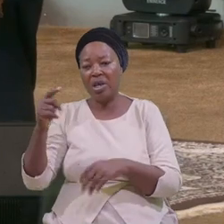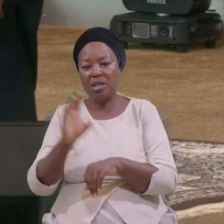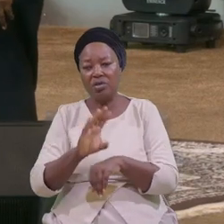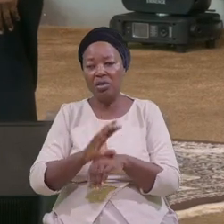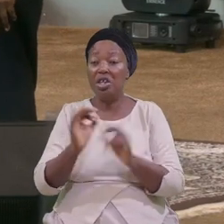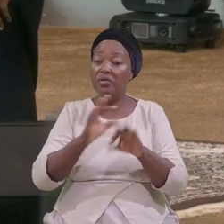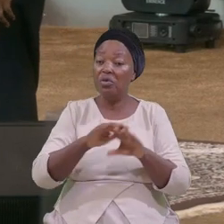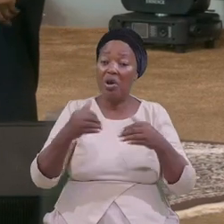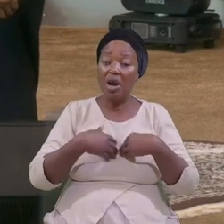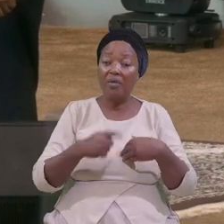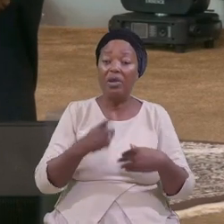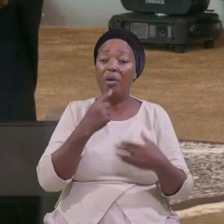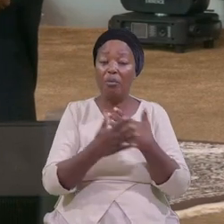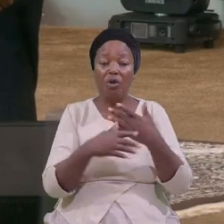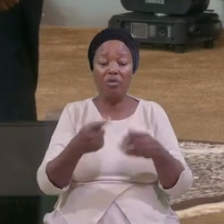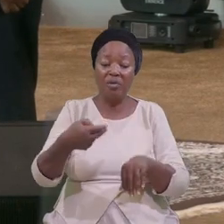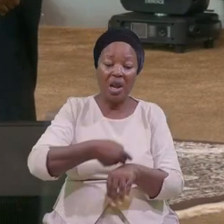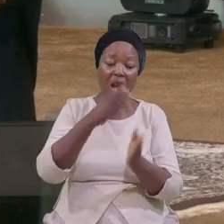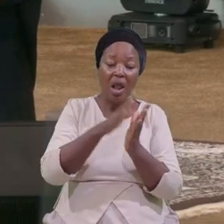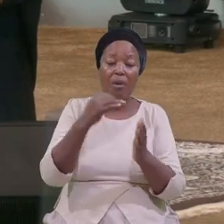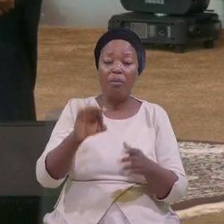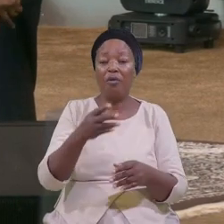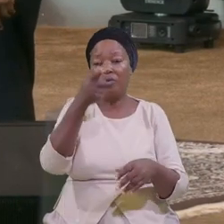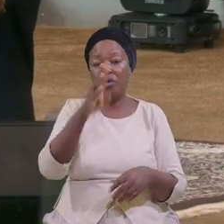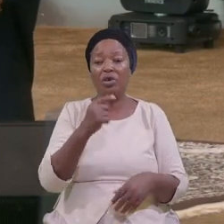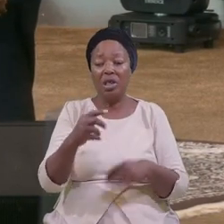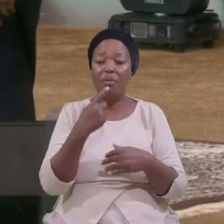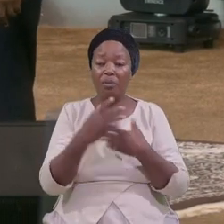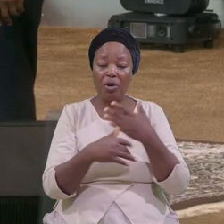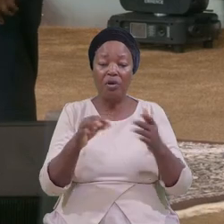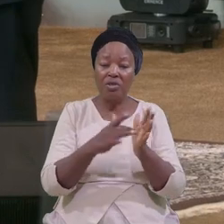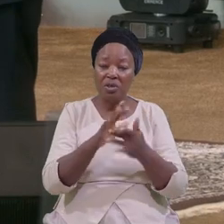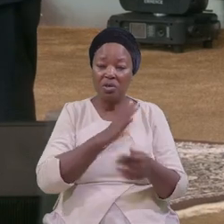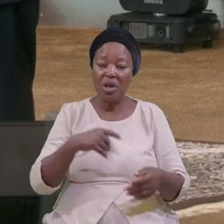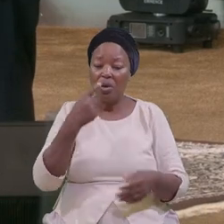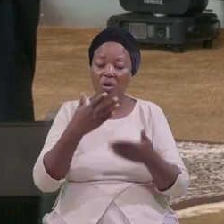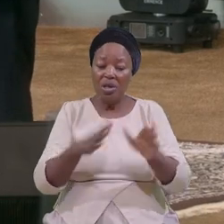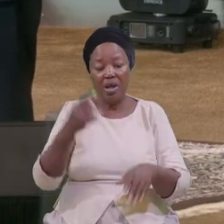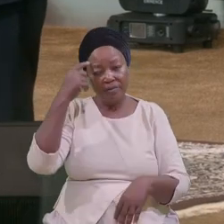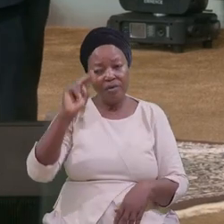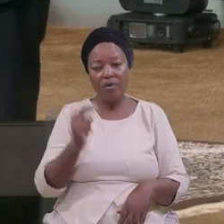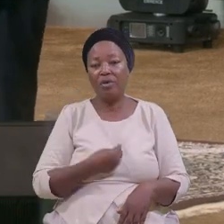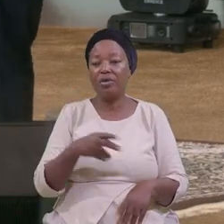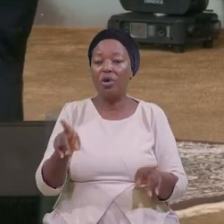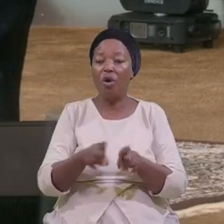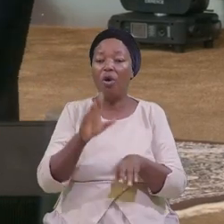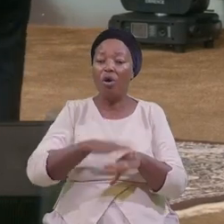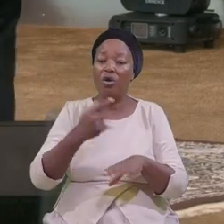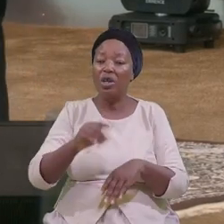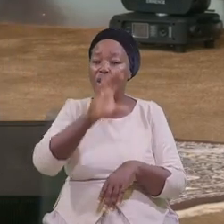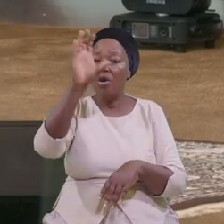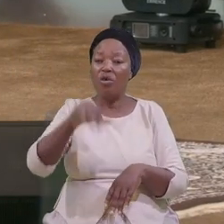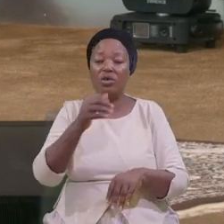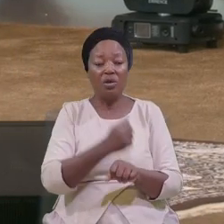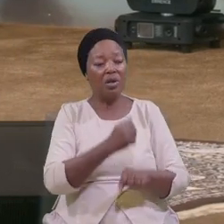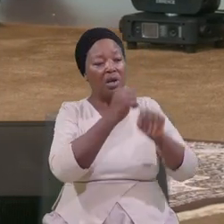the Lamb of God, the blood of Jesus Christ, who died for us on the cross of Calvary, they might go to